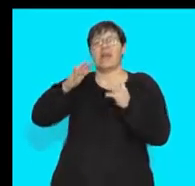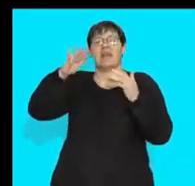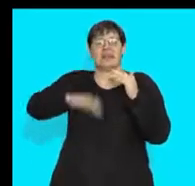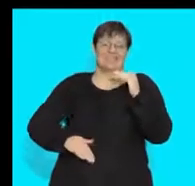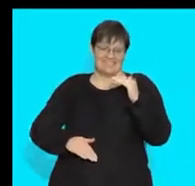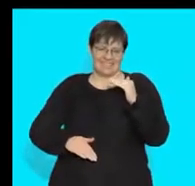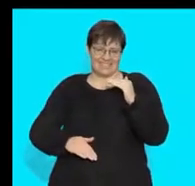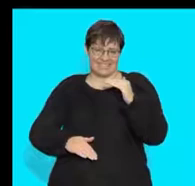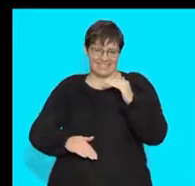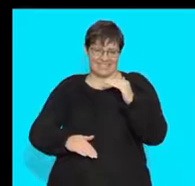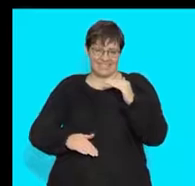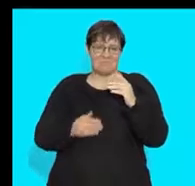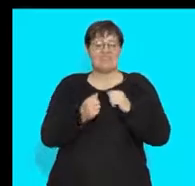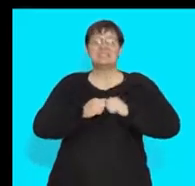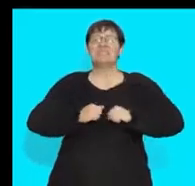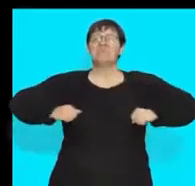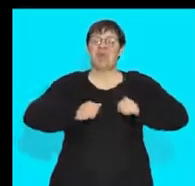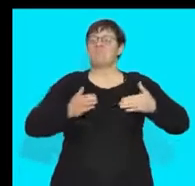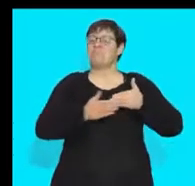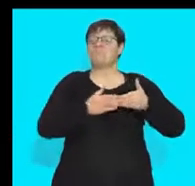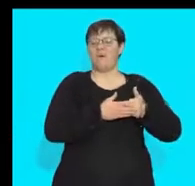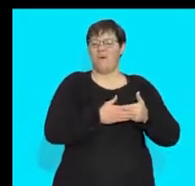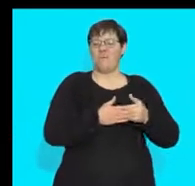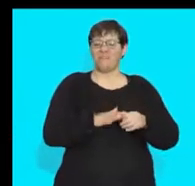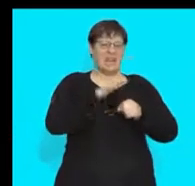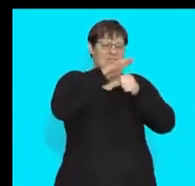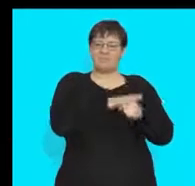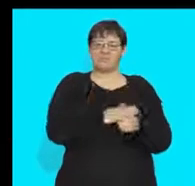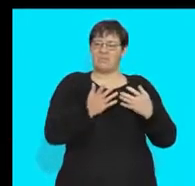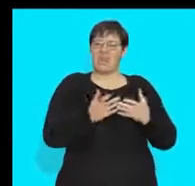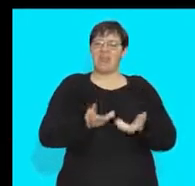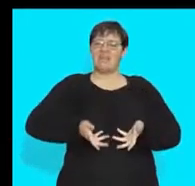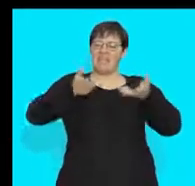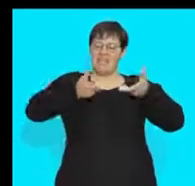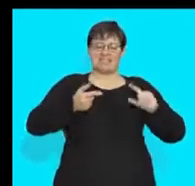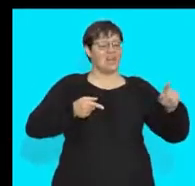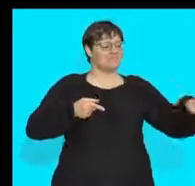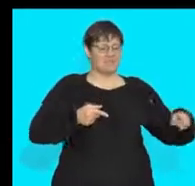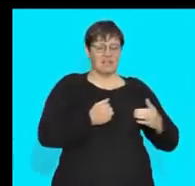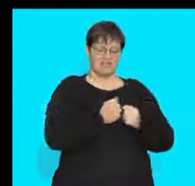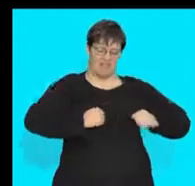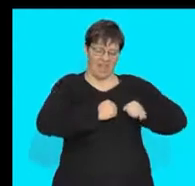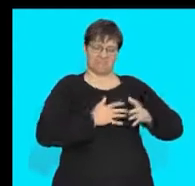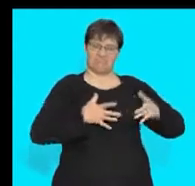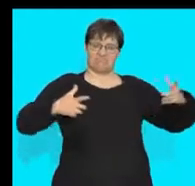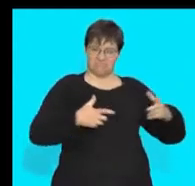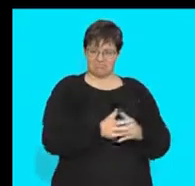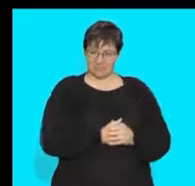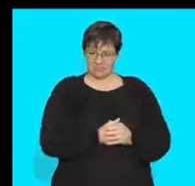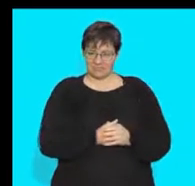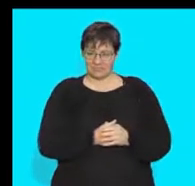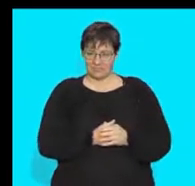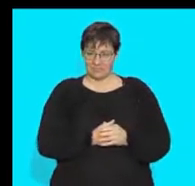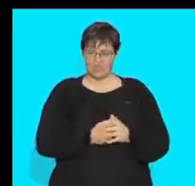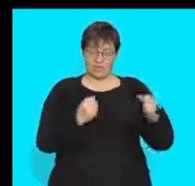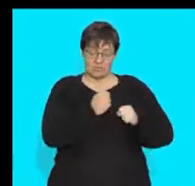causes the space in my thoracic cavity to